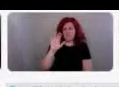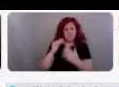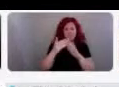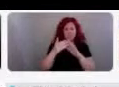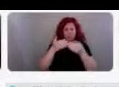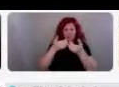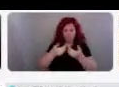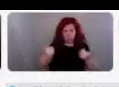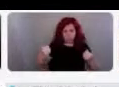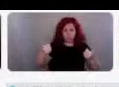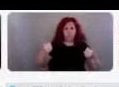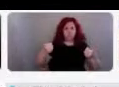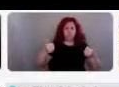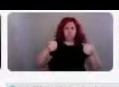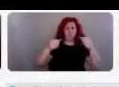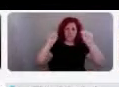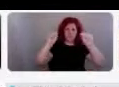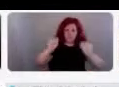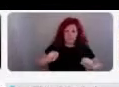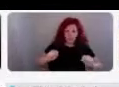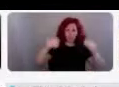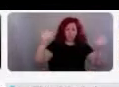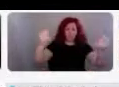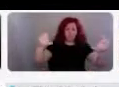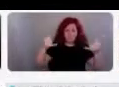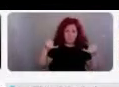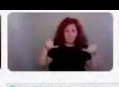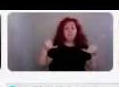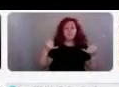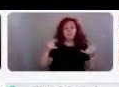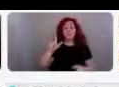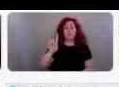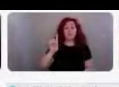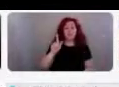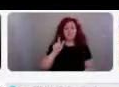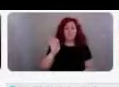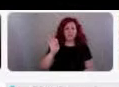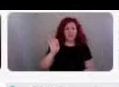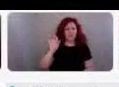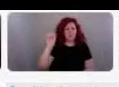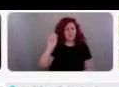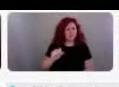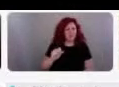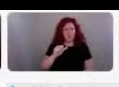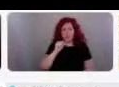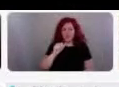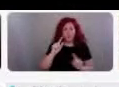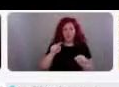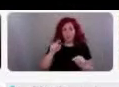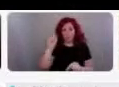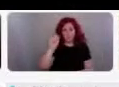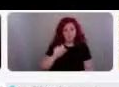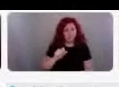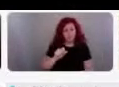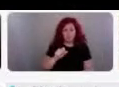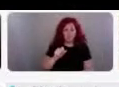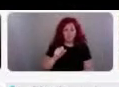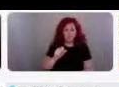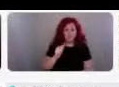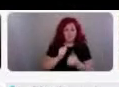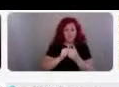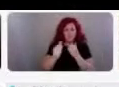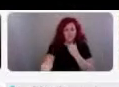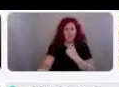move south so ld29 is considerably south i don't go directly down that way that's quite a ways